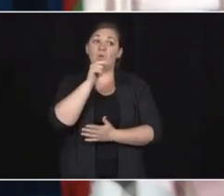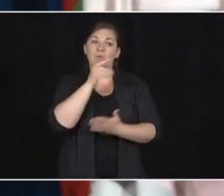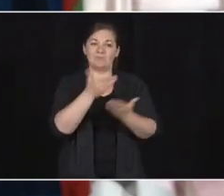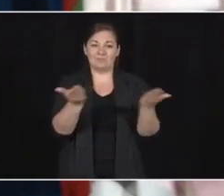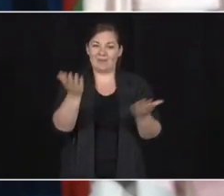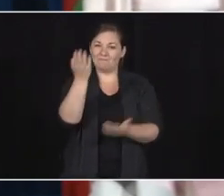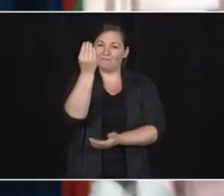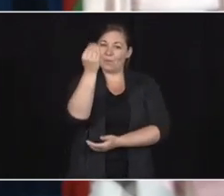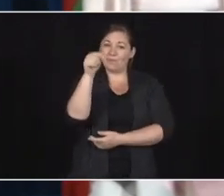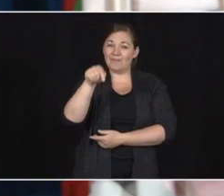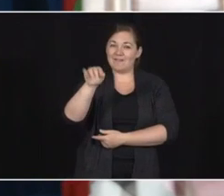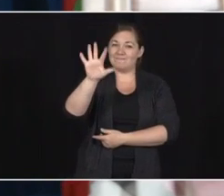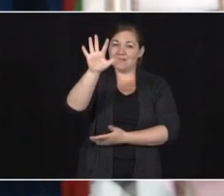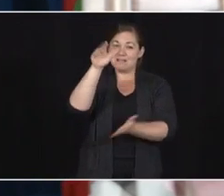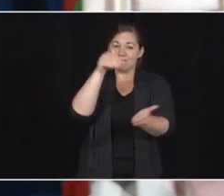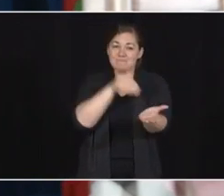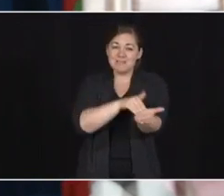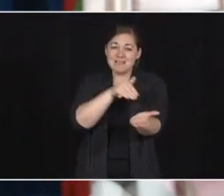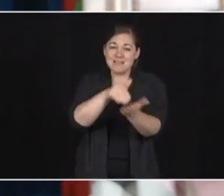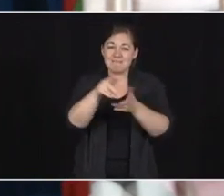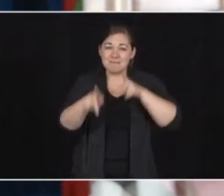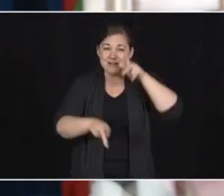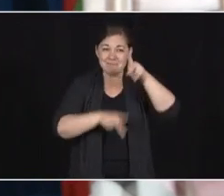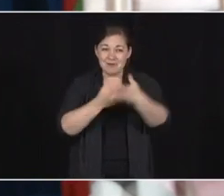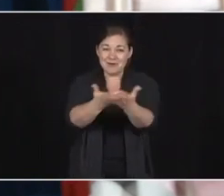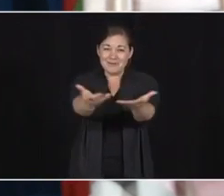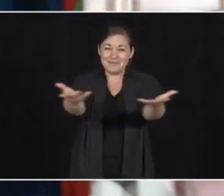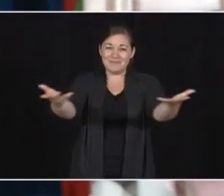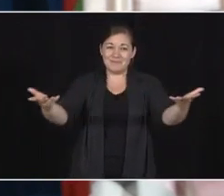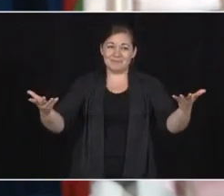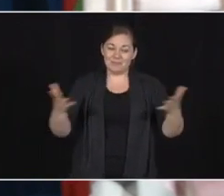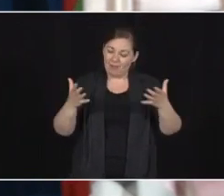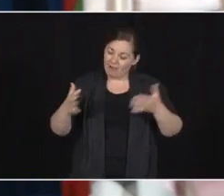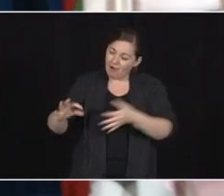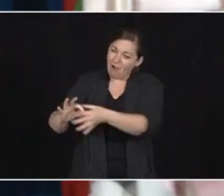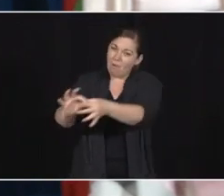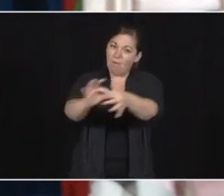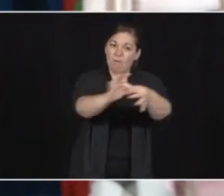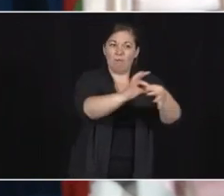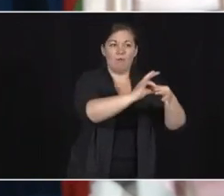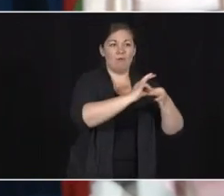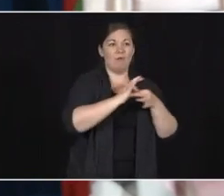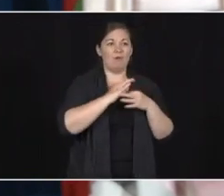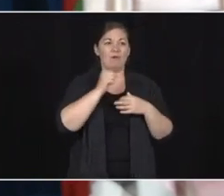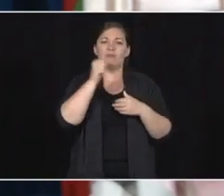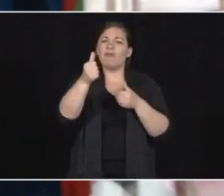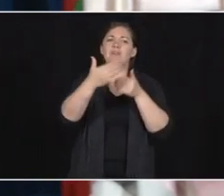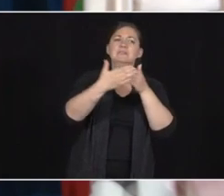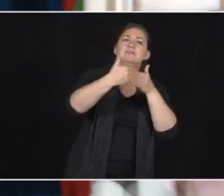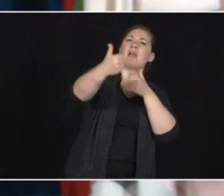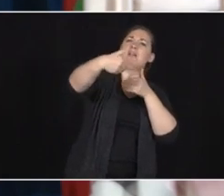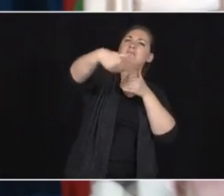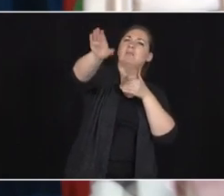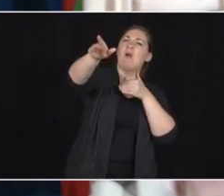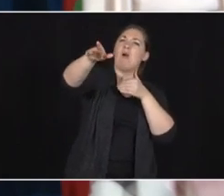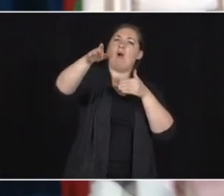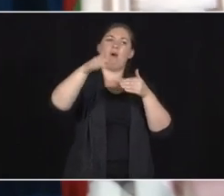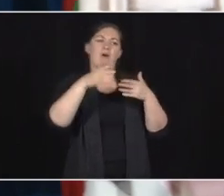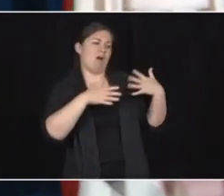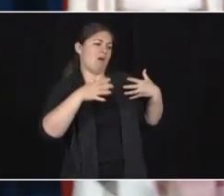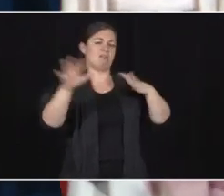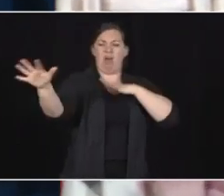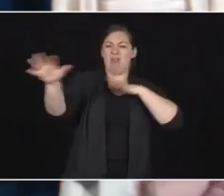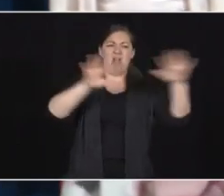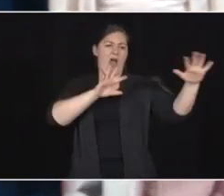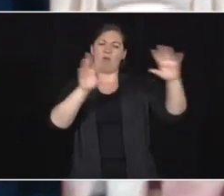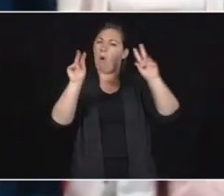of Ontario. They're cooperating, so why make a big divide now when we're getting through this? And I'm gonna pass it over to the